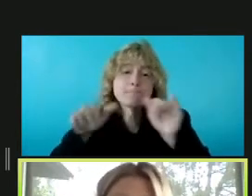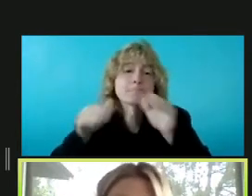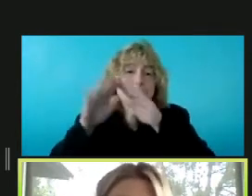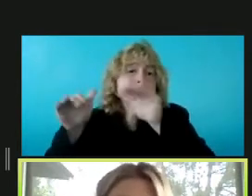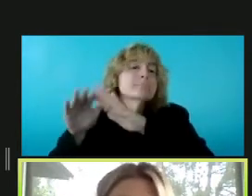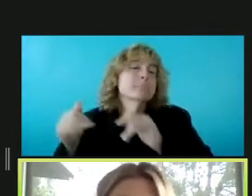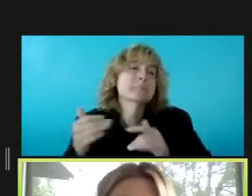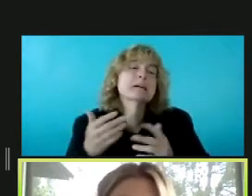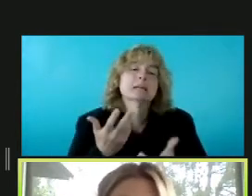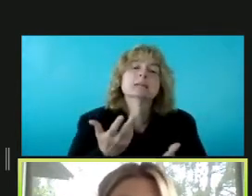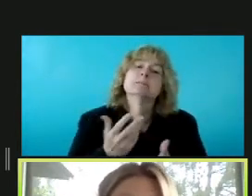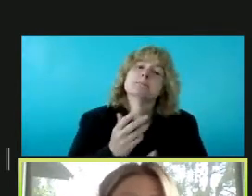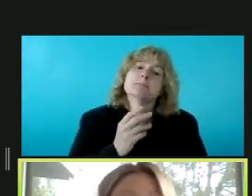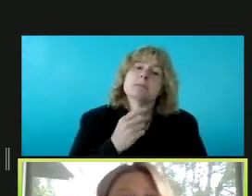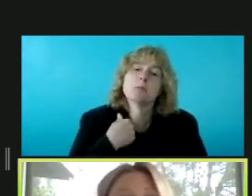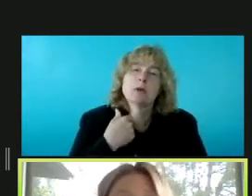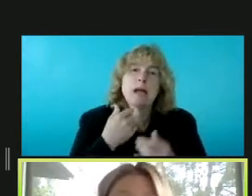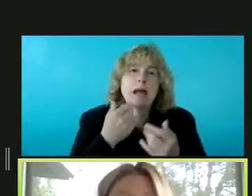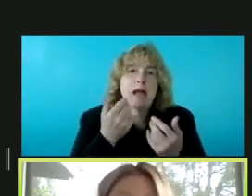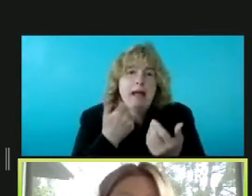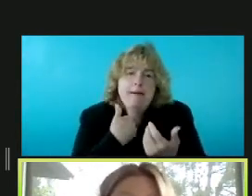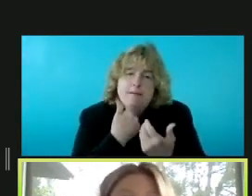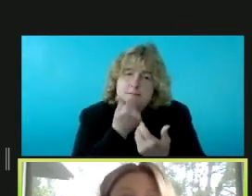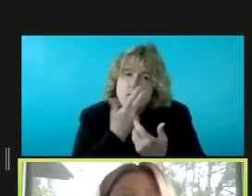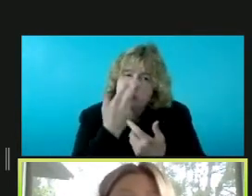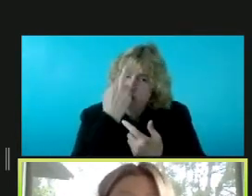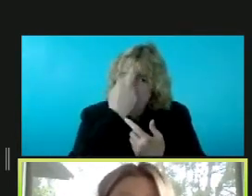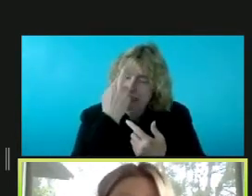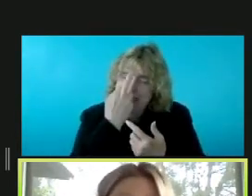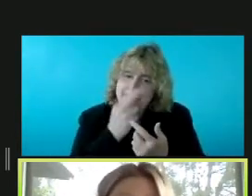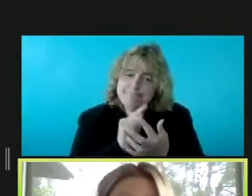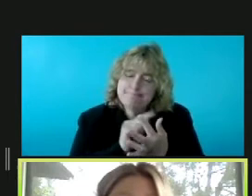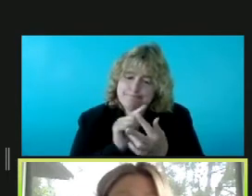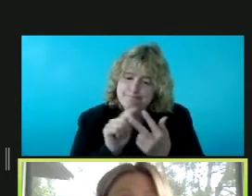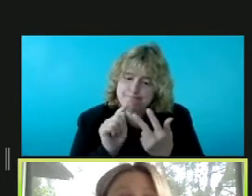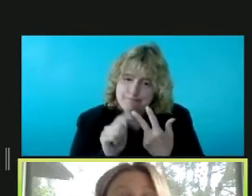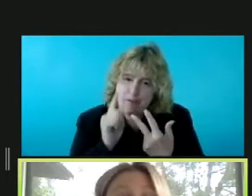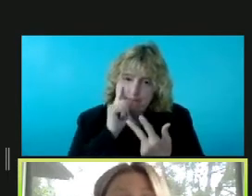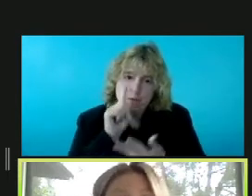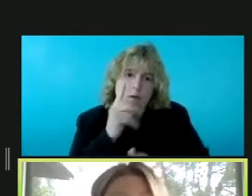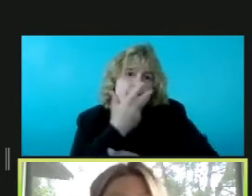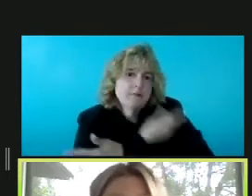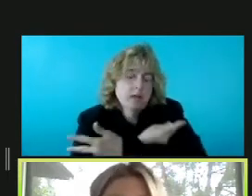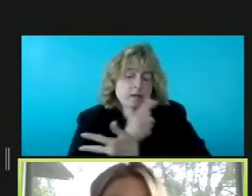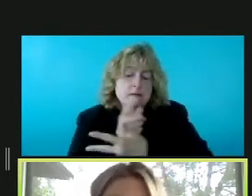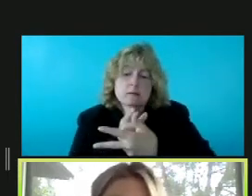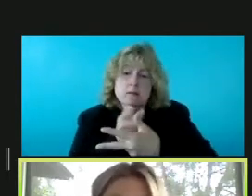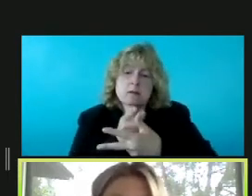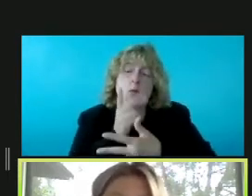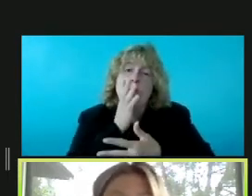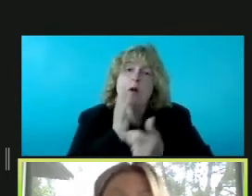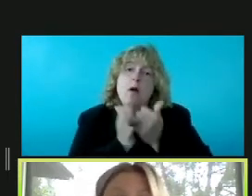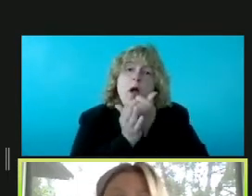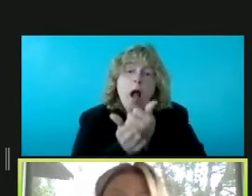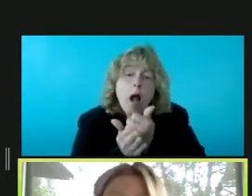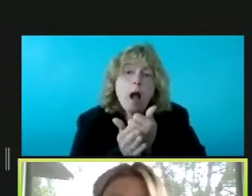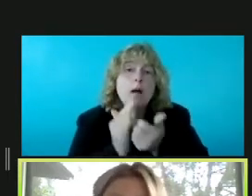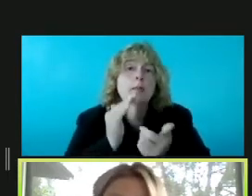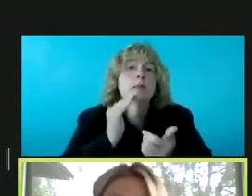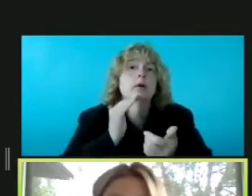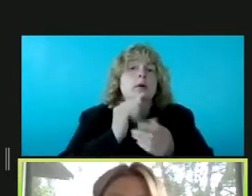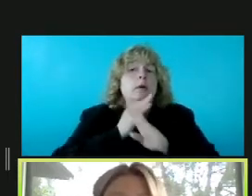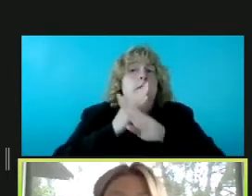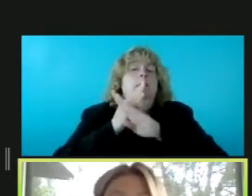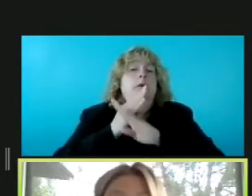couple of reasons to get vaccinated. Reminder that the COVID-19 vaccine will help prevent hospitalization or death. The